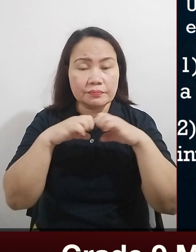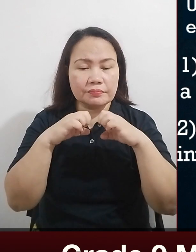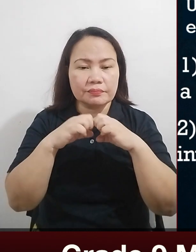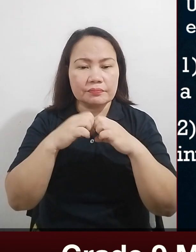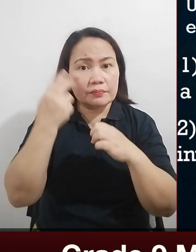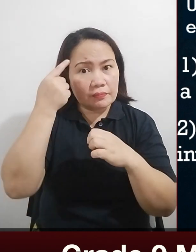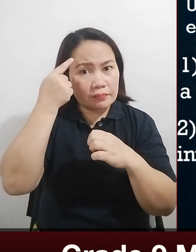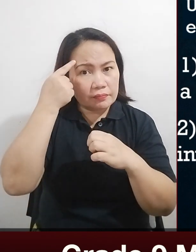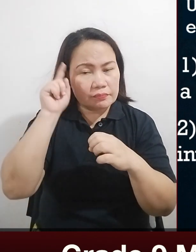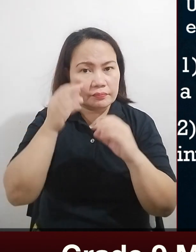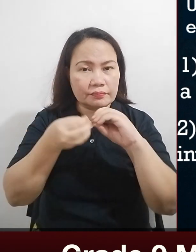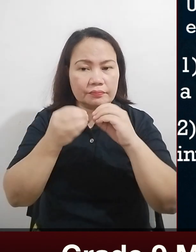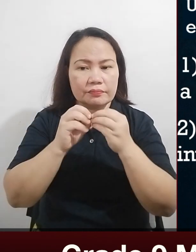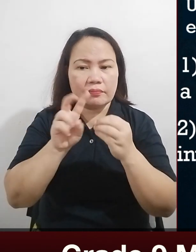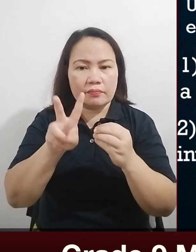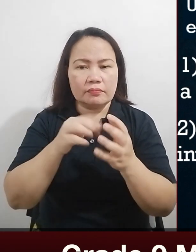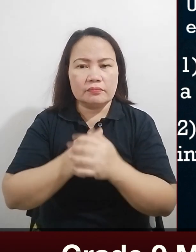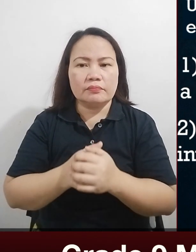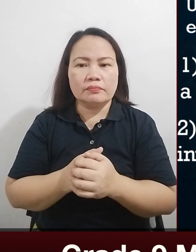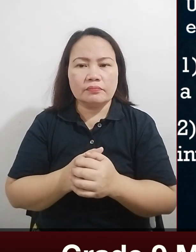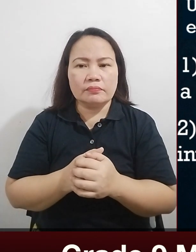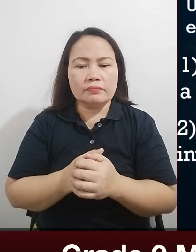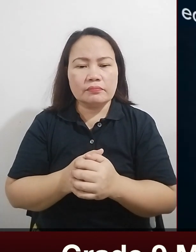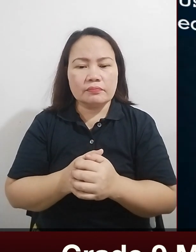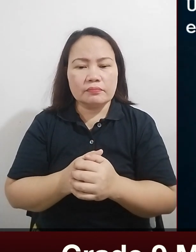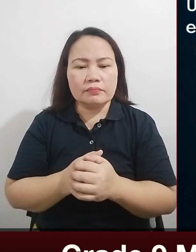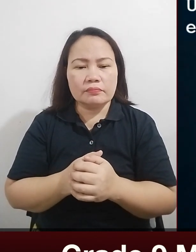the equation, no, for number 2.